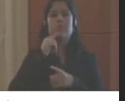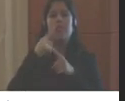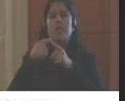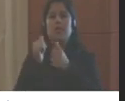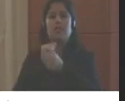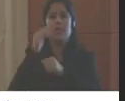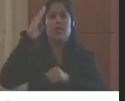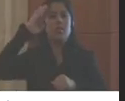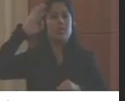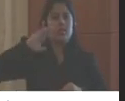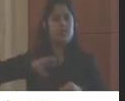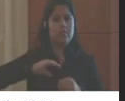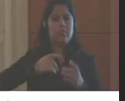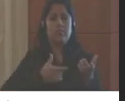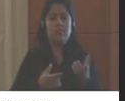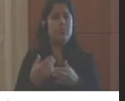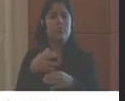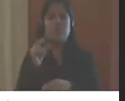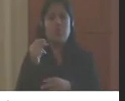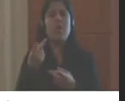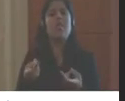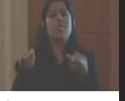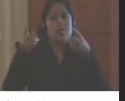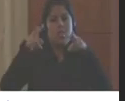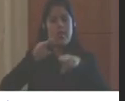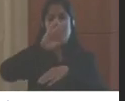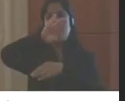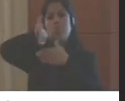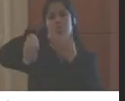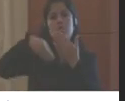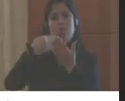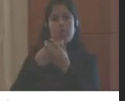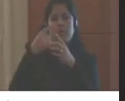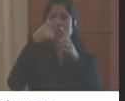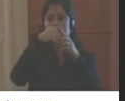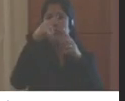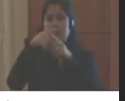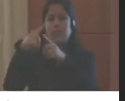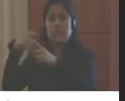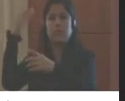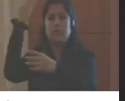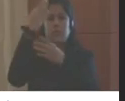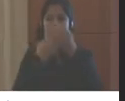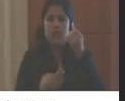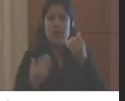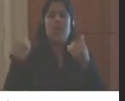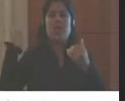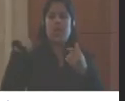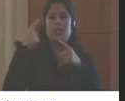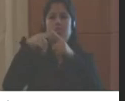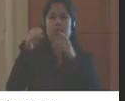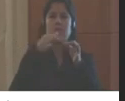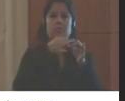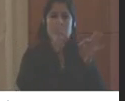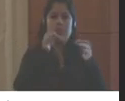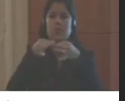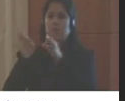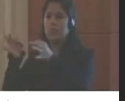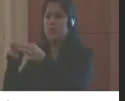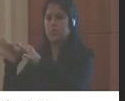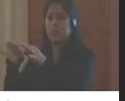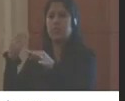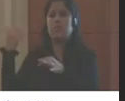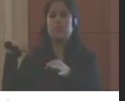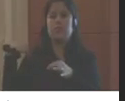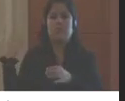only the operational areas like the Army, like the Navy that tend to disasters, but all of the federal institutions have